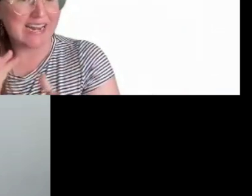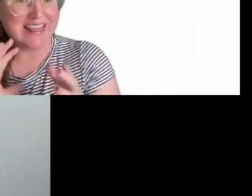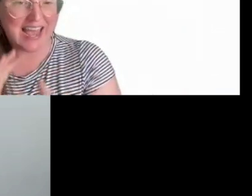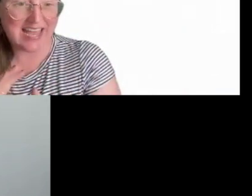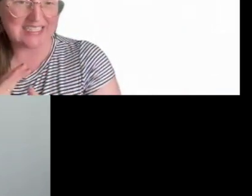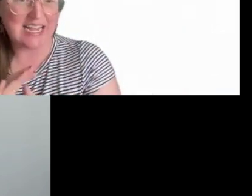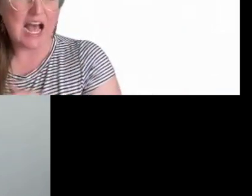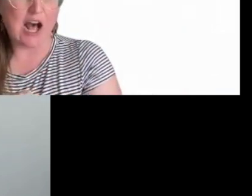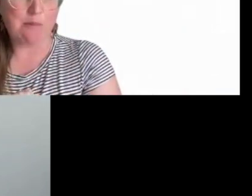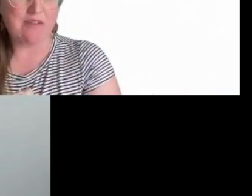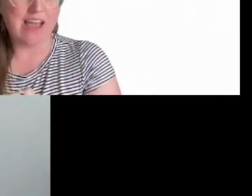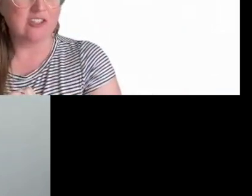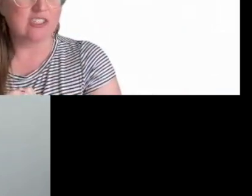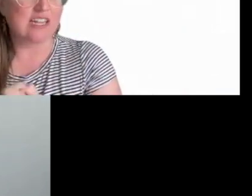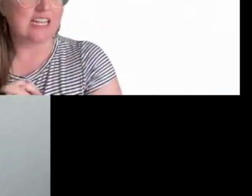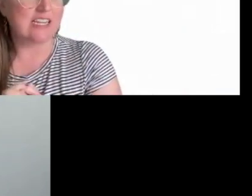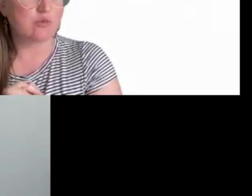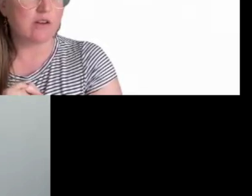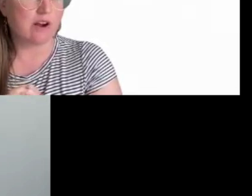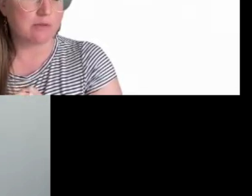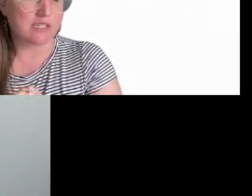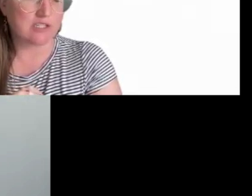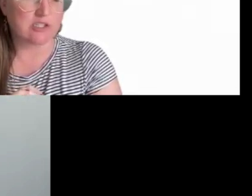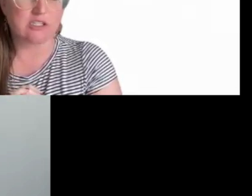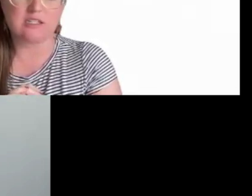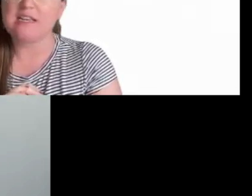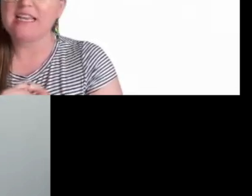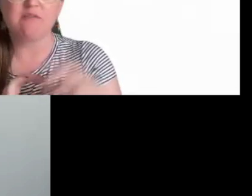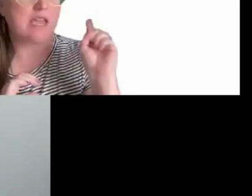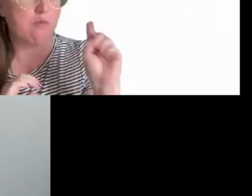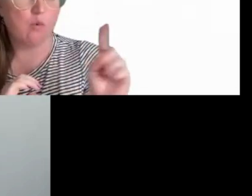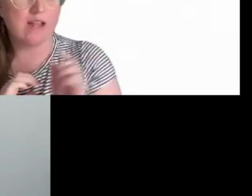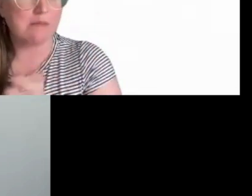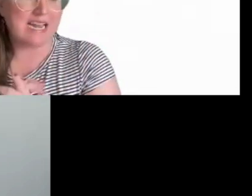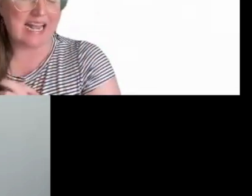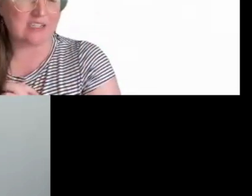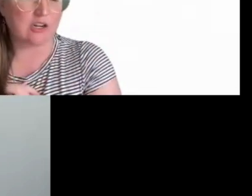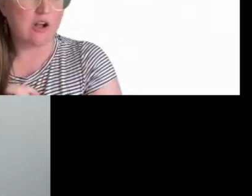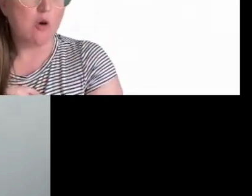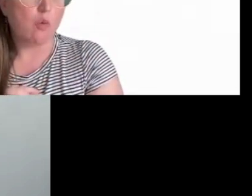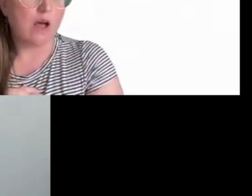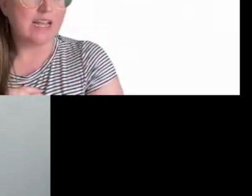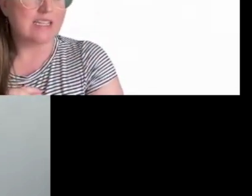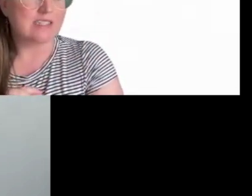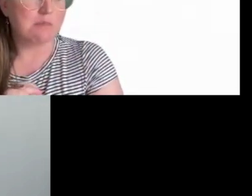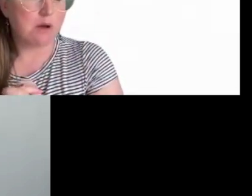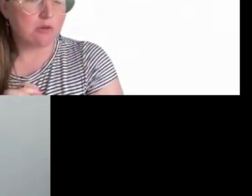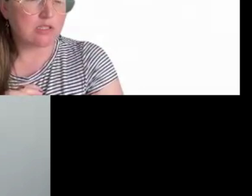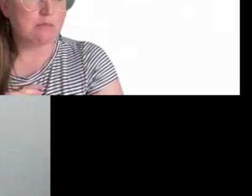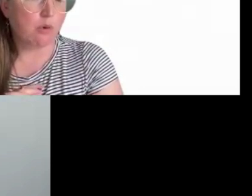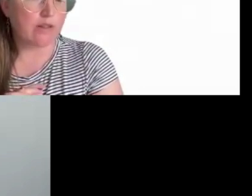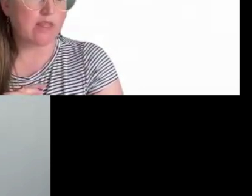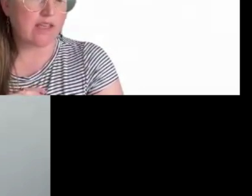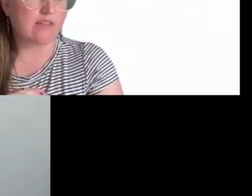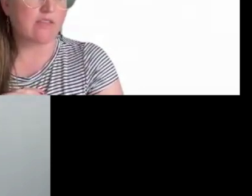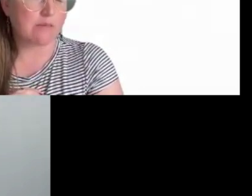are right at the end. If I could just get each one of our presenters to give me a 1-minute answer, what is the